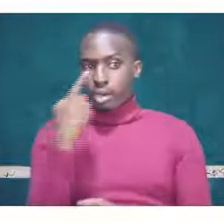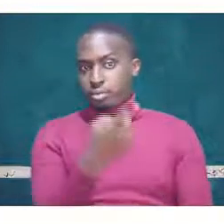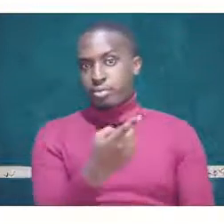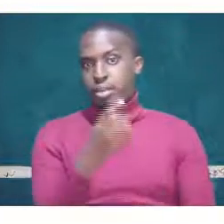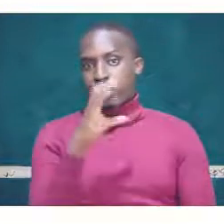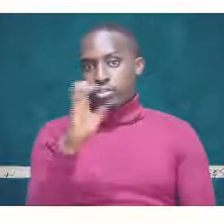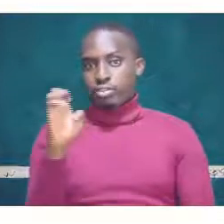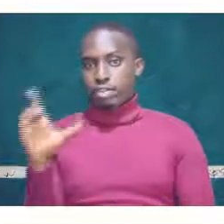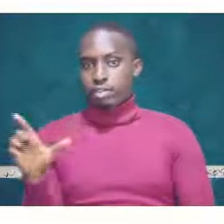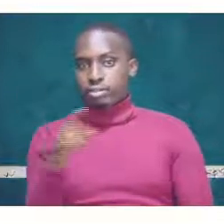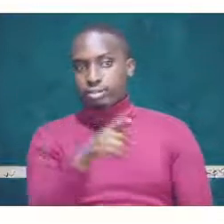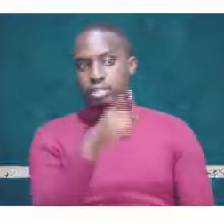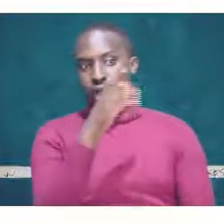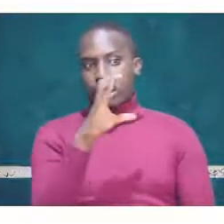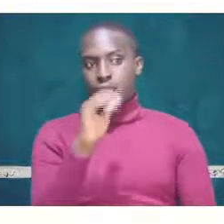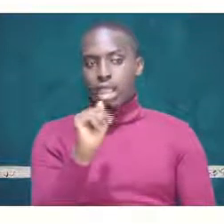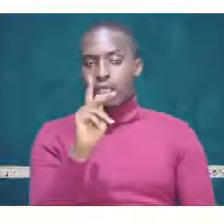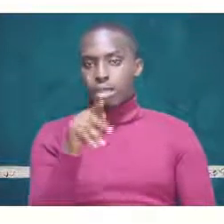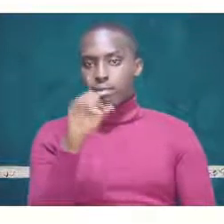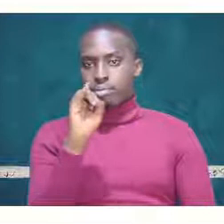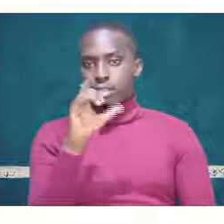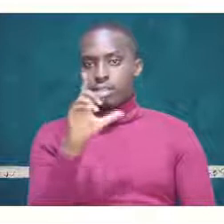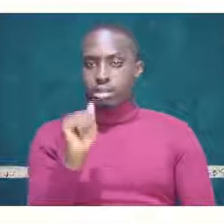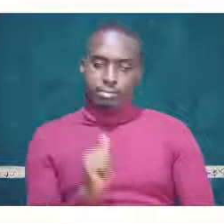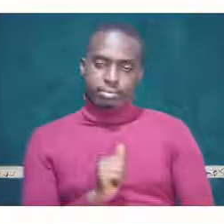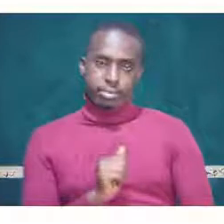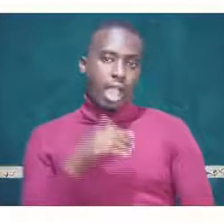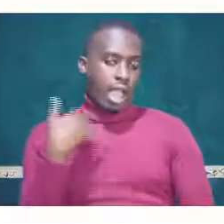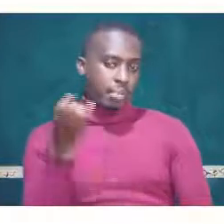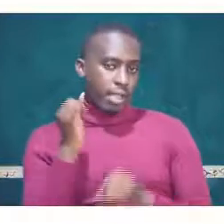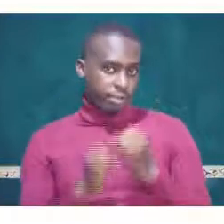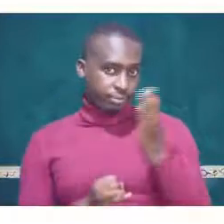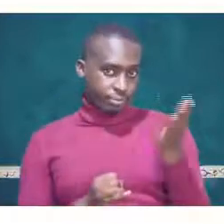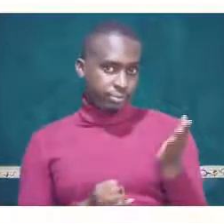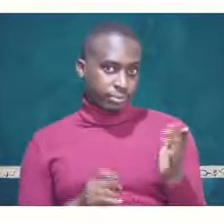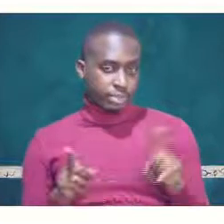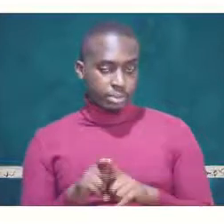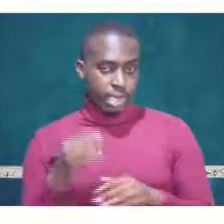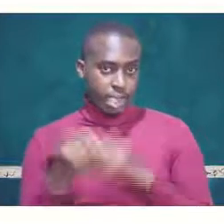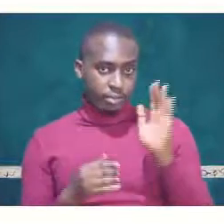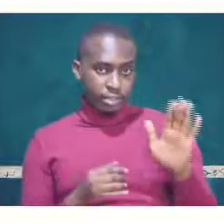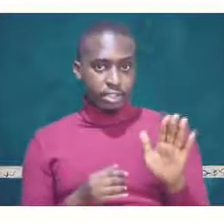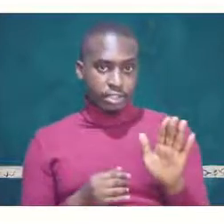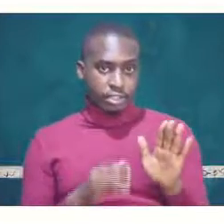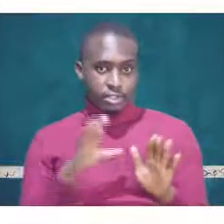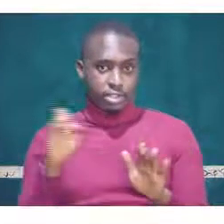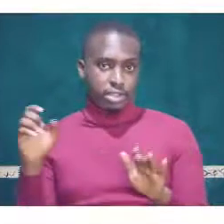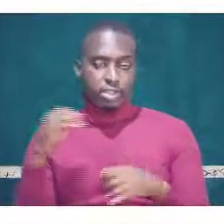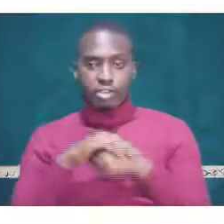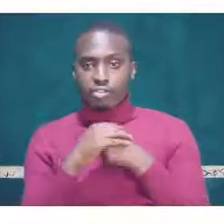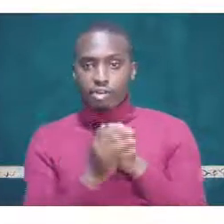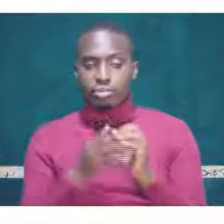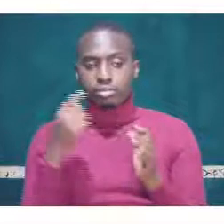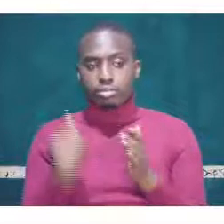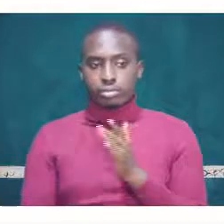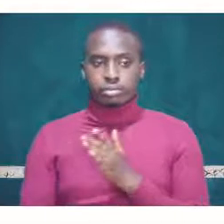the cells. These are capillary. And after this fluid is going to be released around these ends, they're going to form what we call a